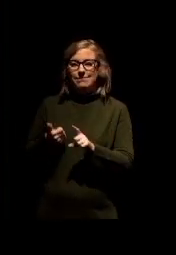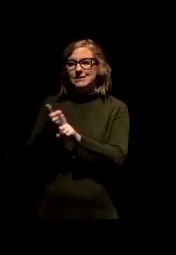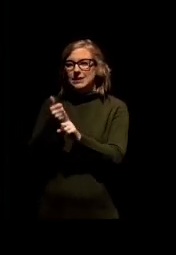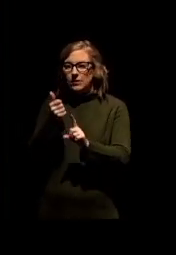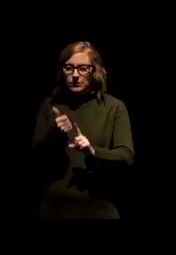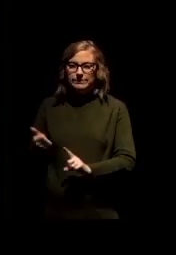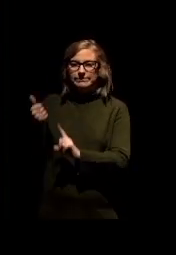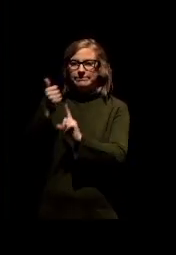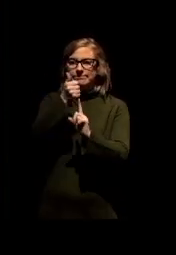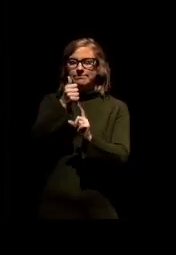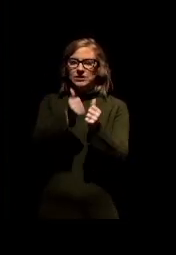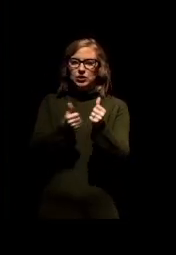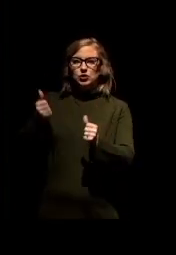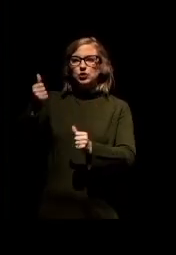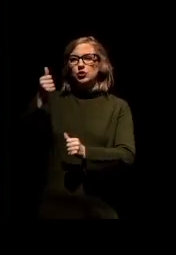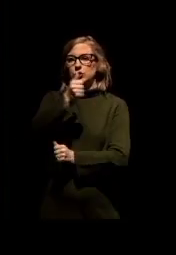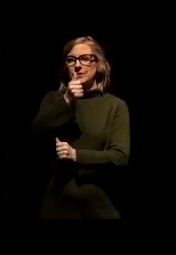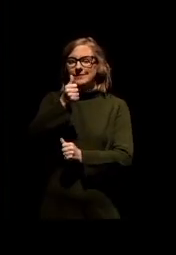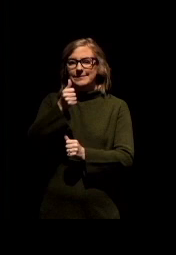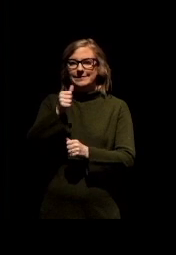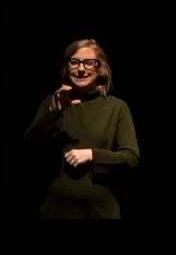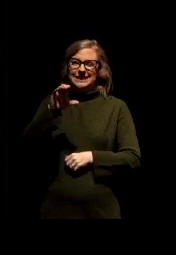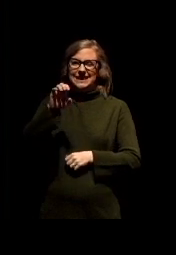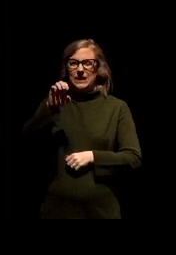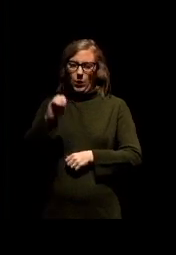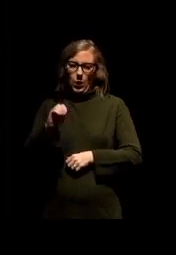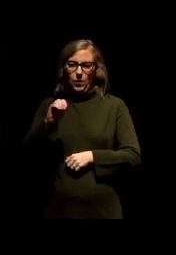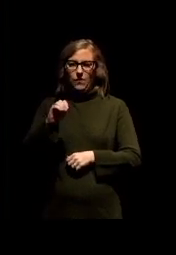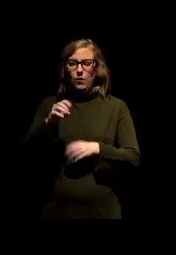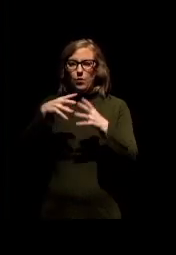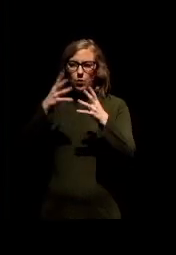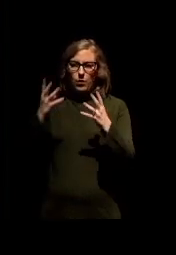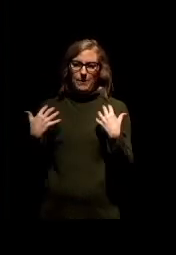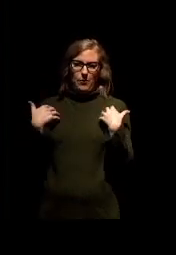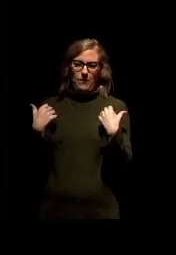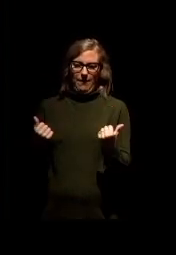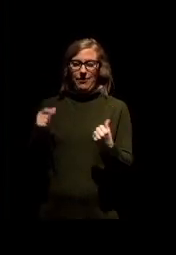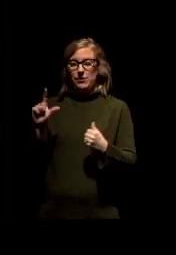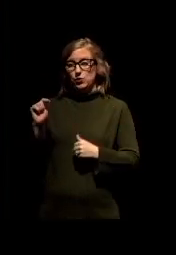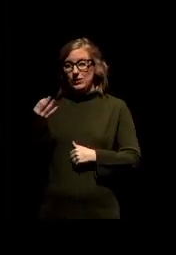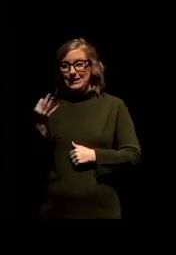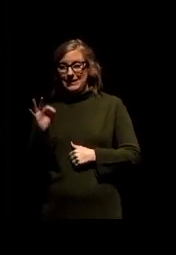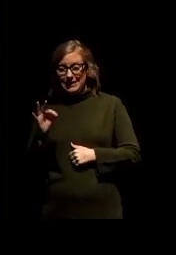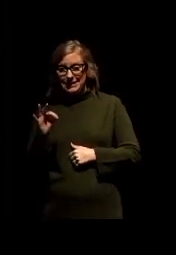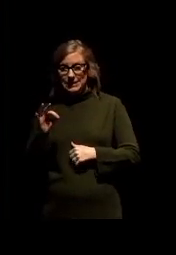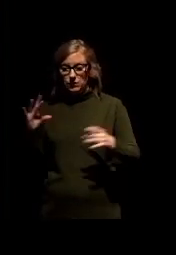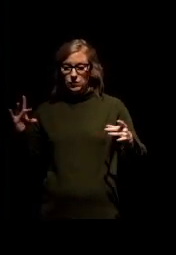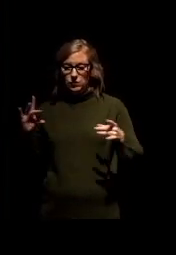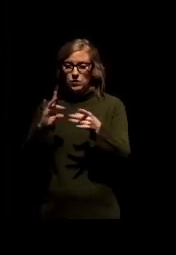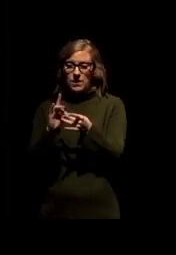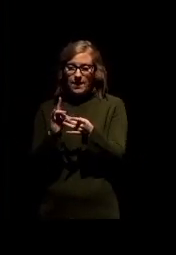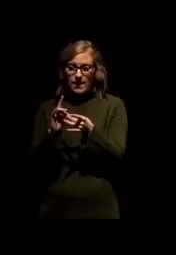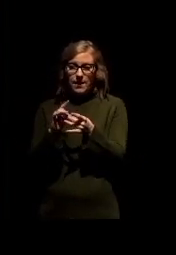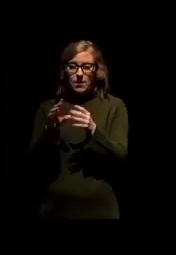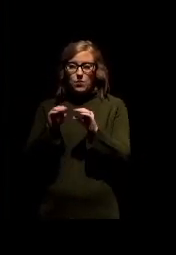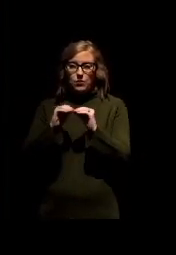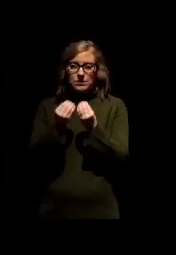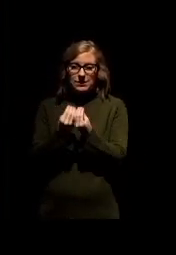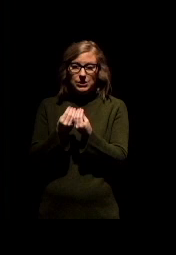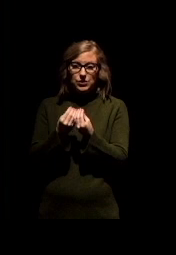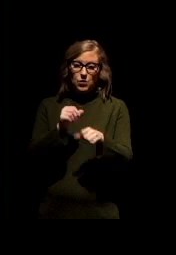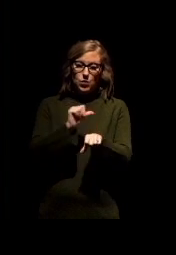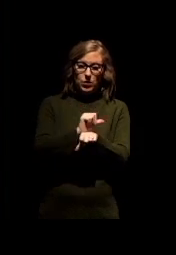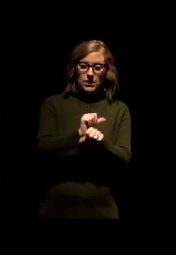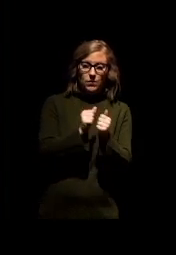Chief Executive Officer for Rainbow Health in April 2019 to unite a merged organization working for health equity with